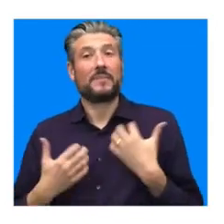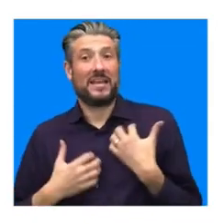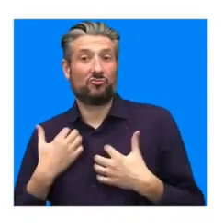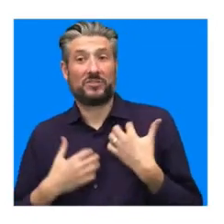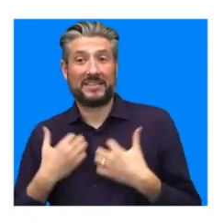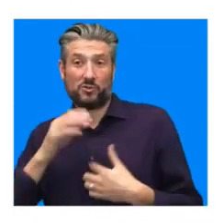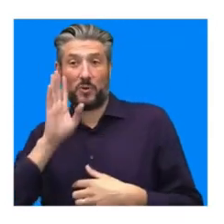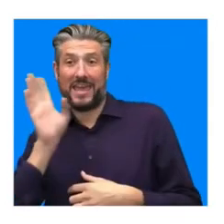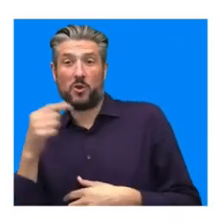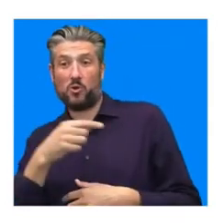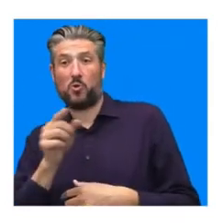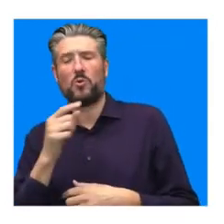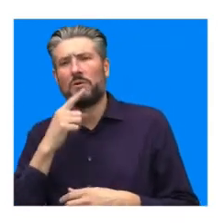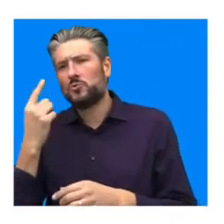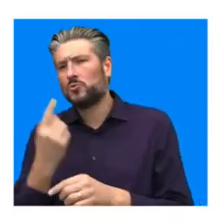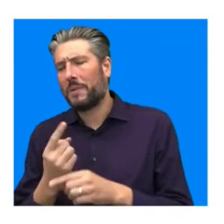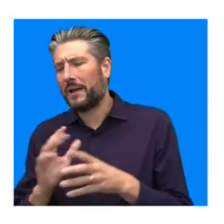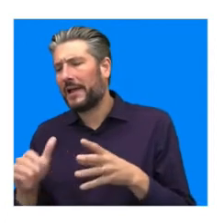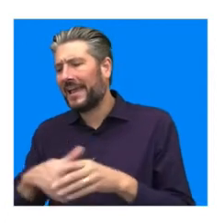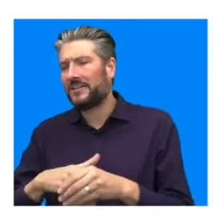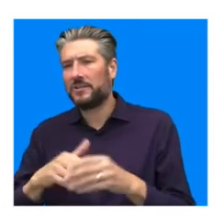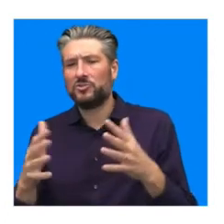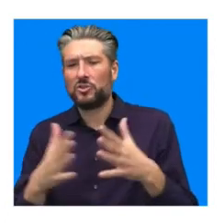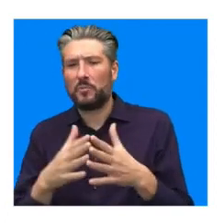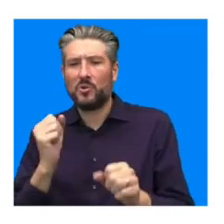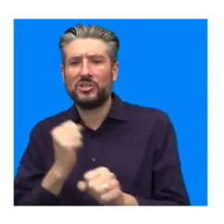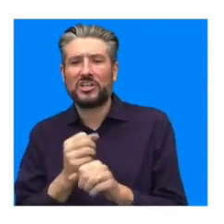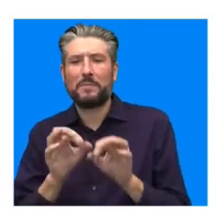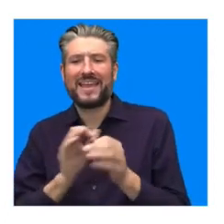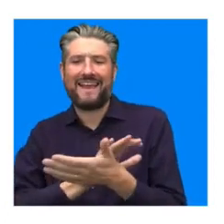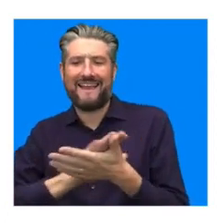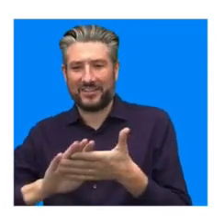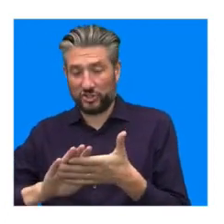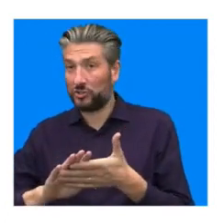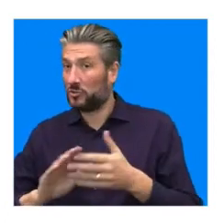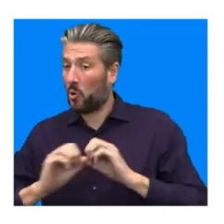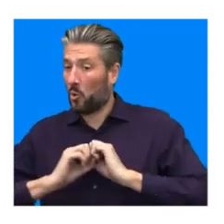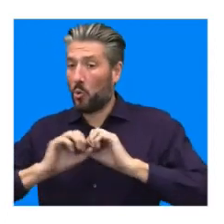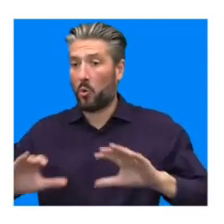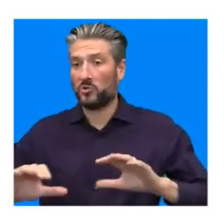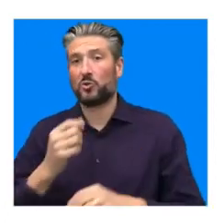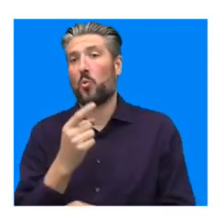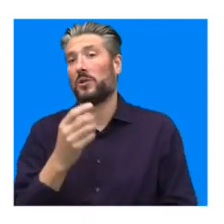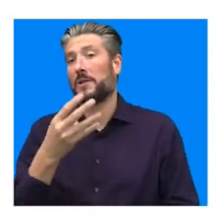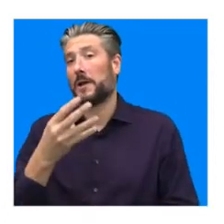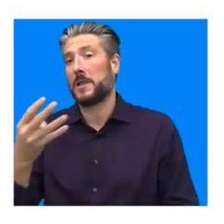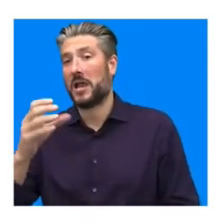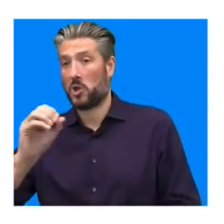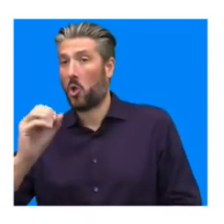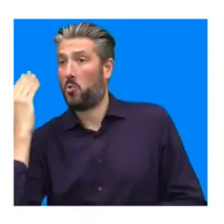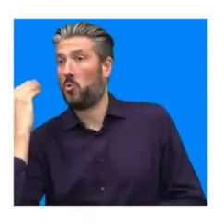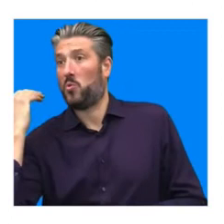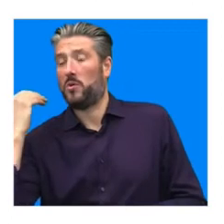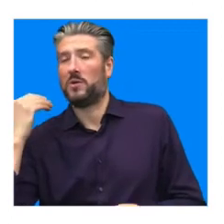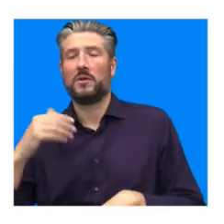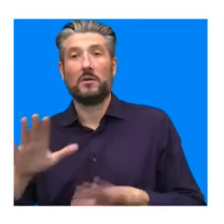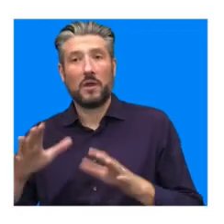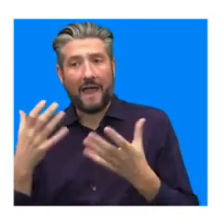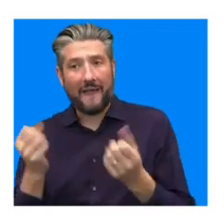WGBH when Descriptive Video Service was launched in 1990. That's 30 years ago. And oddly enough, with some British